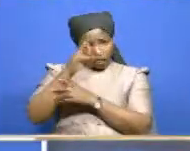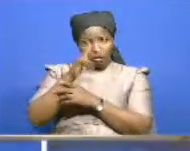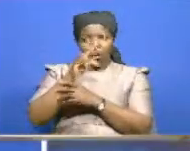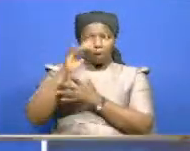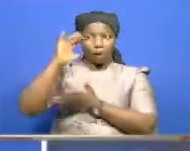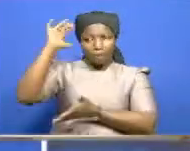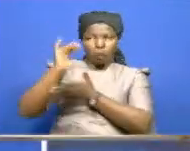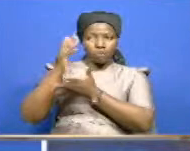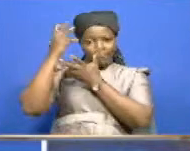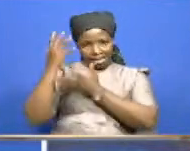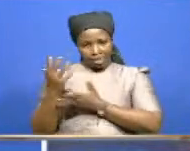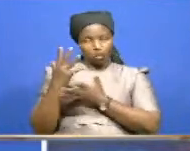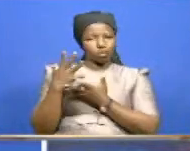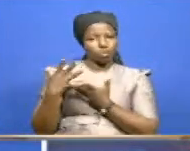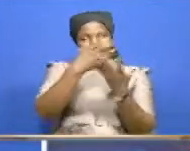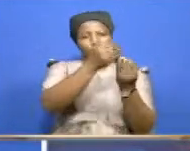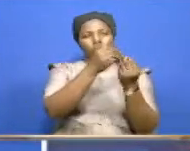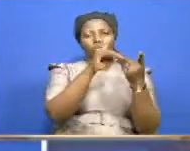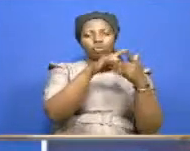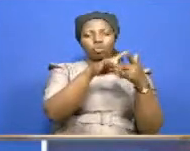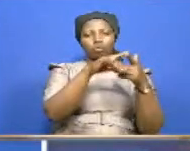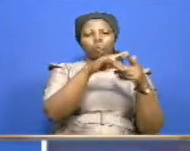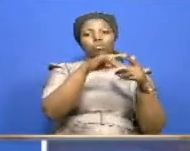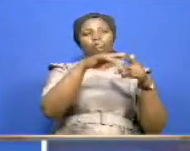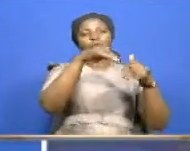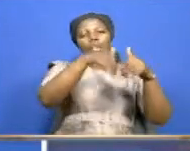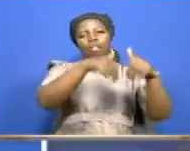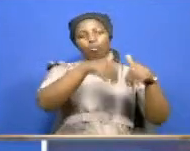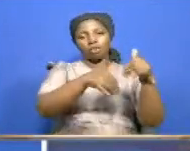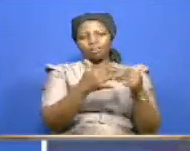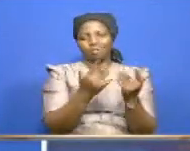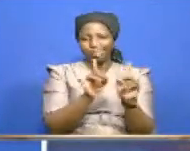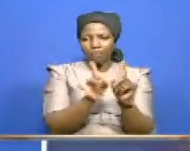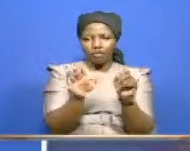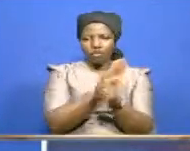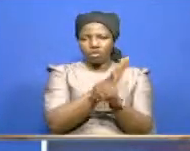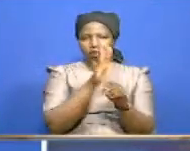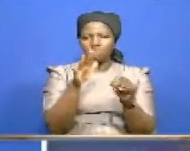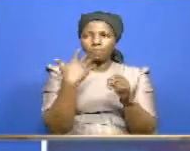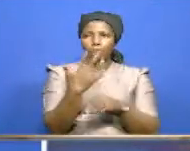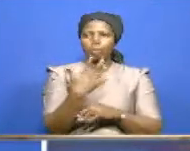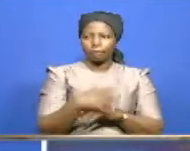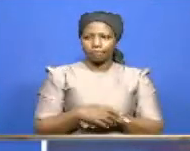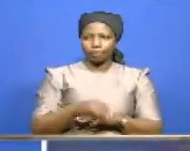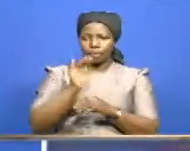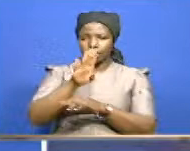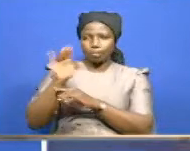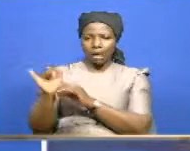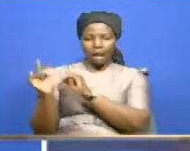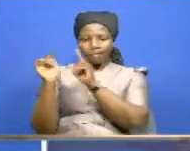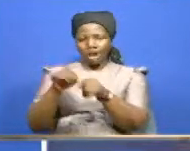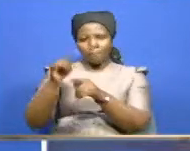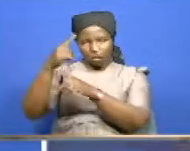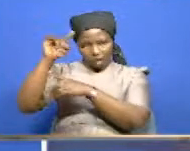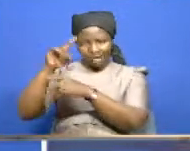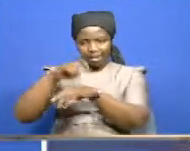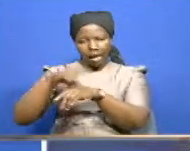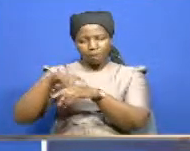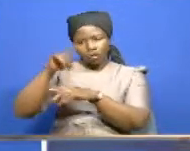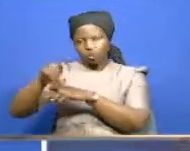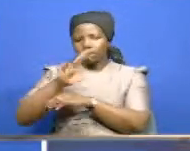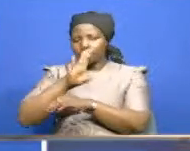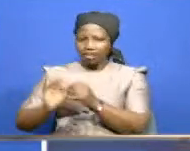whole document. BBI has come at a good time and it's a good thing and should be supported so that we don't have